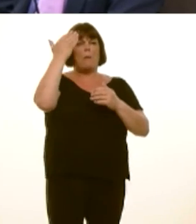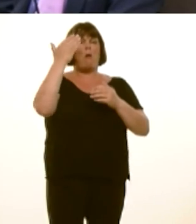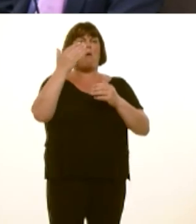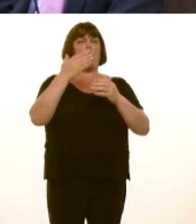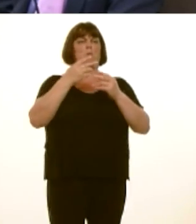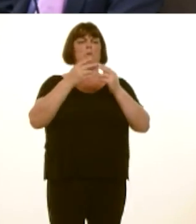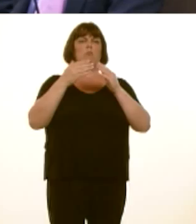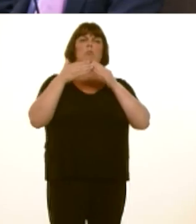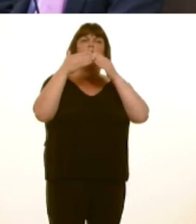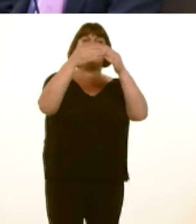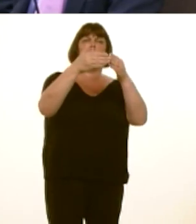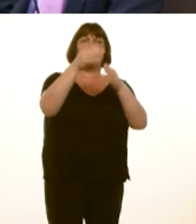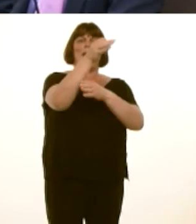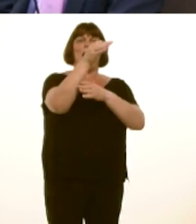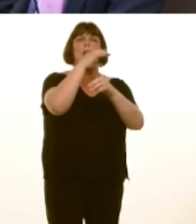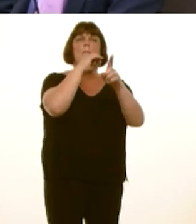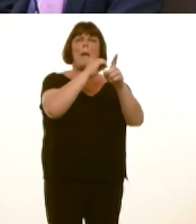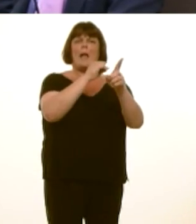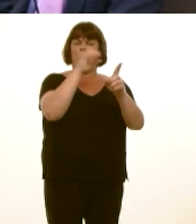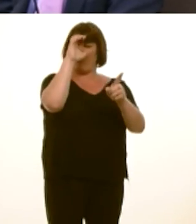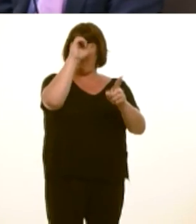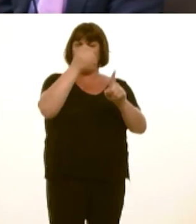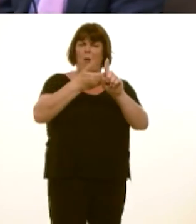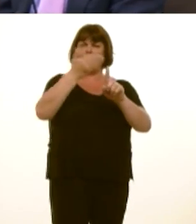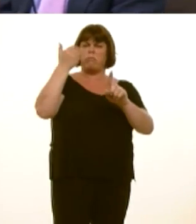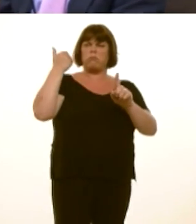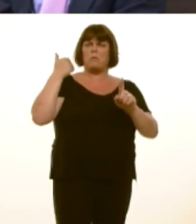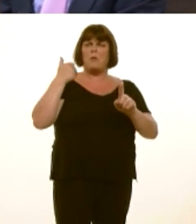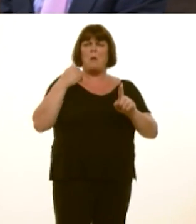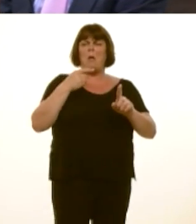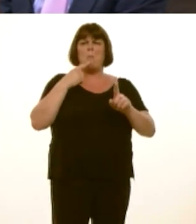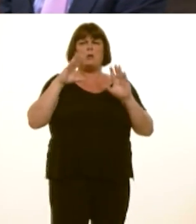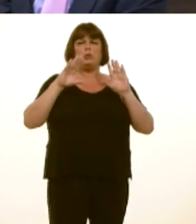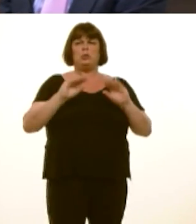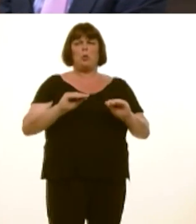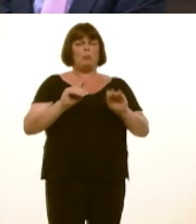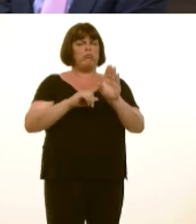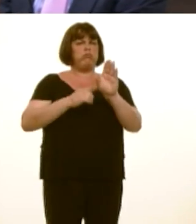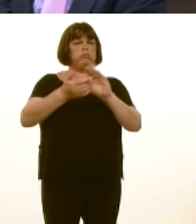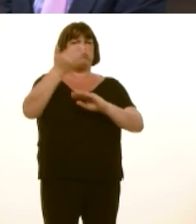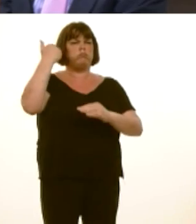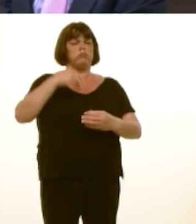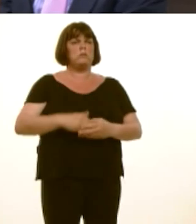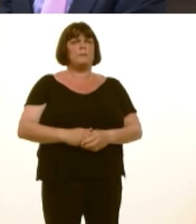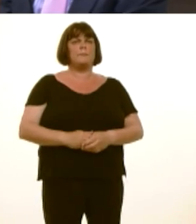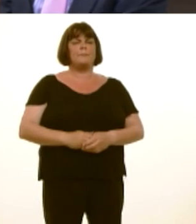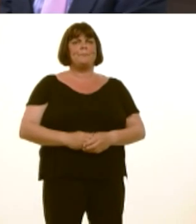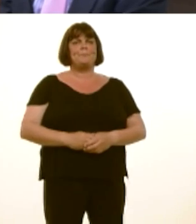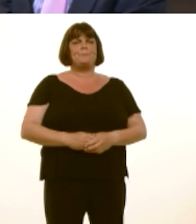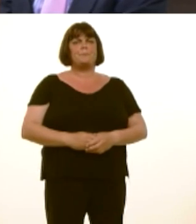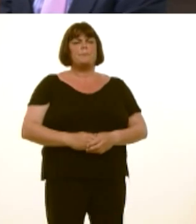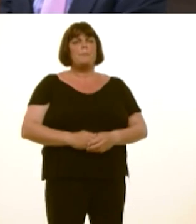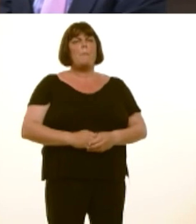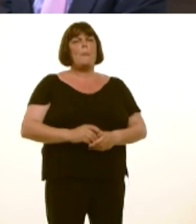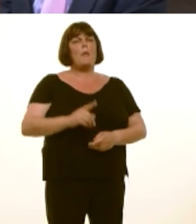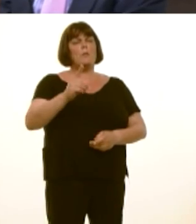that left from the pier in Llandudno. I remember that very well, but not for some years. But nevertheless, the work that is